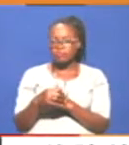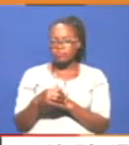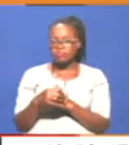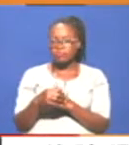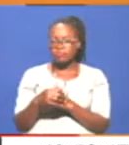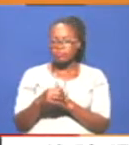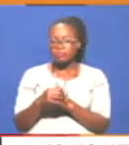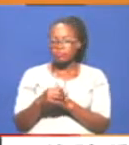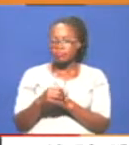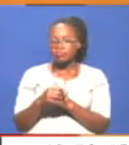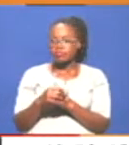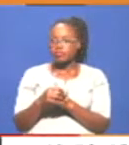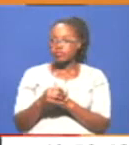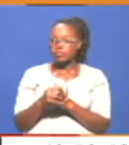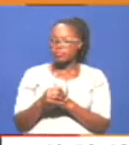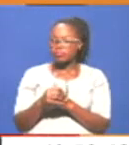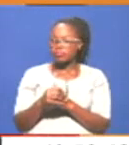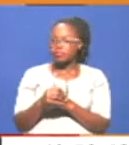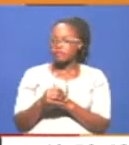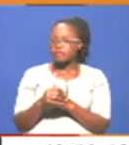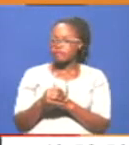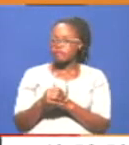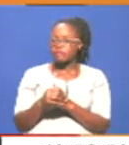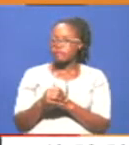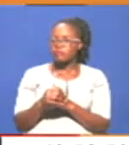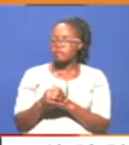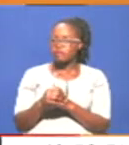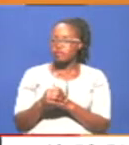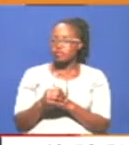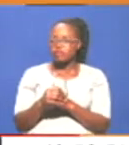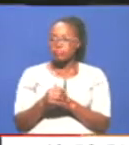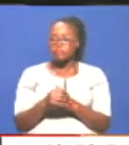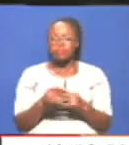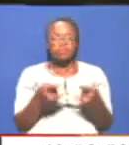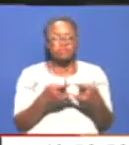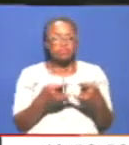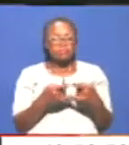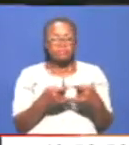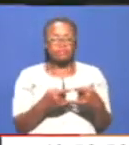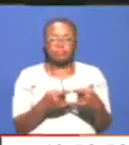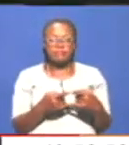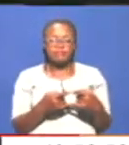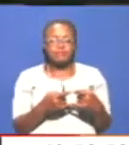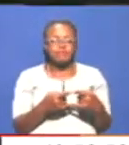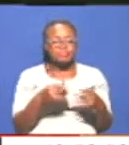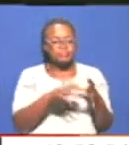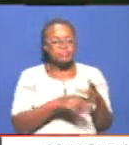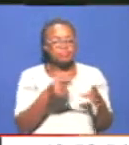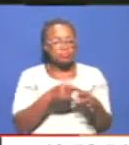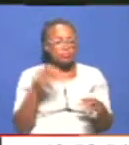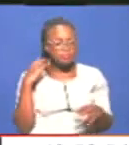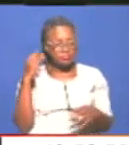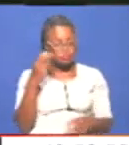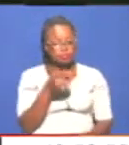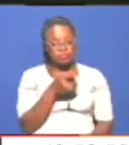the development of chess across the continent. Let's talk about the gaps that you found, for example, from this championship, and